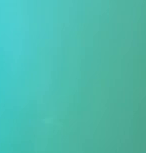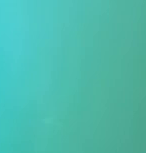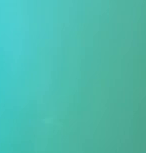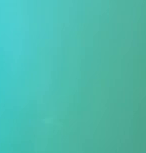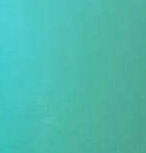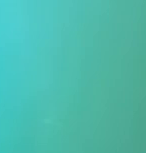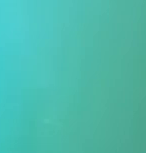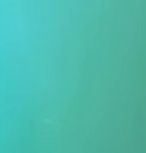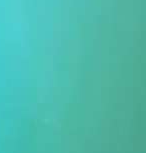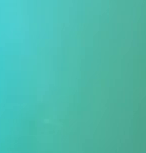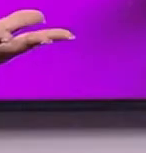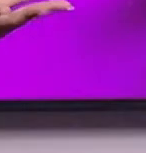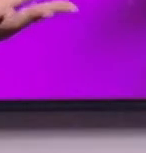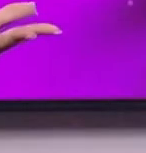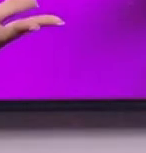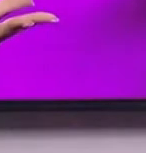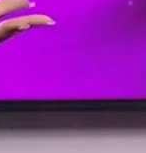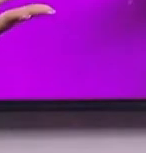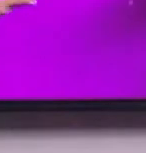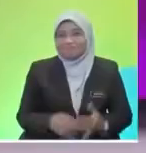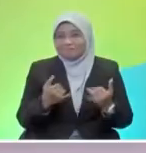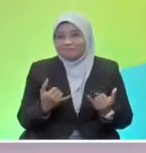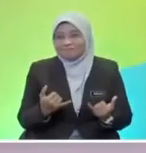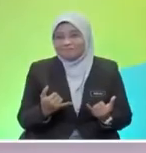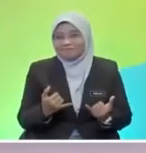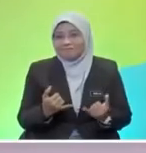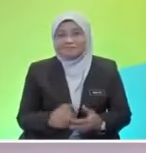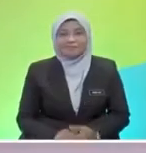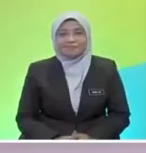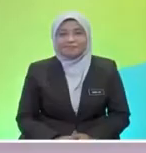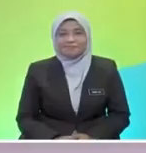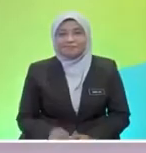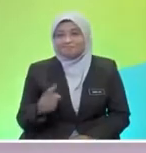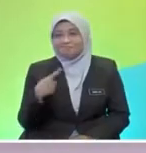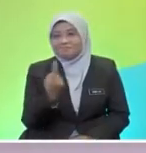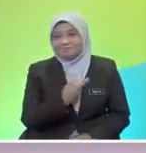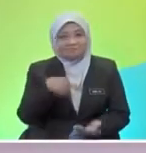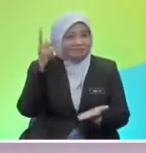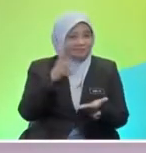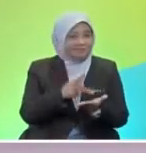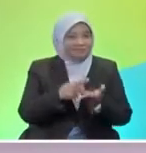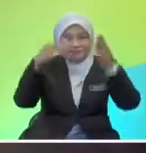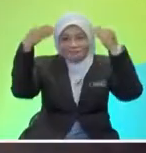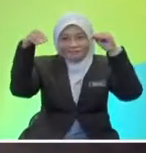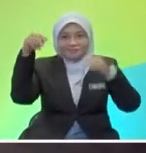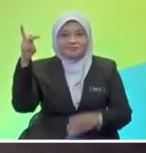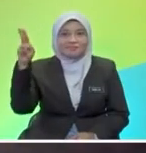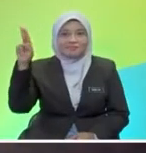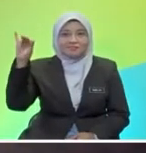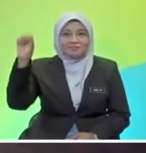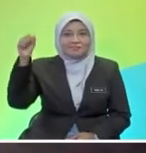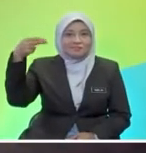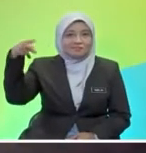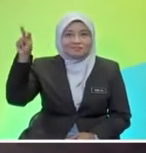You're doing great. All right, thanks for being with us today. And not to forget our very own teacher, who is teacher Krishna. Hi, teacher Krishna.